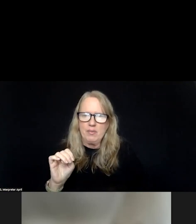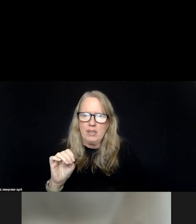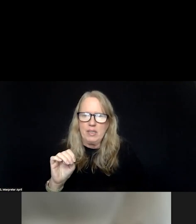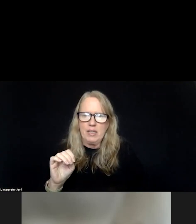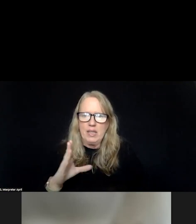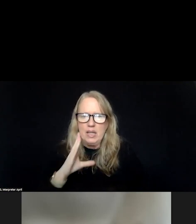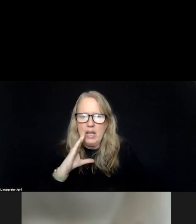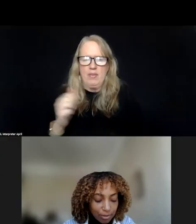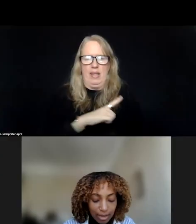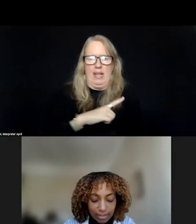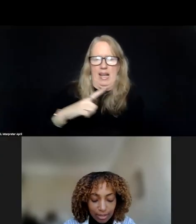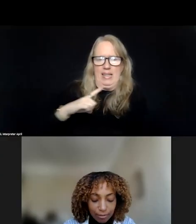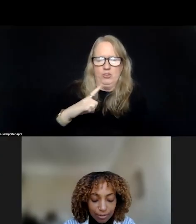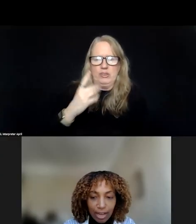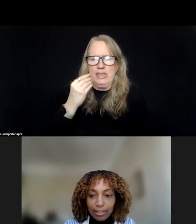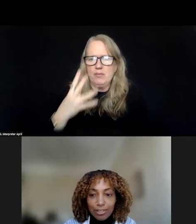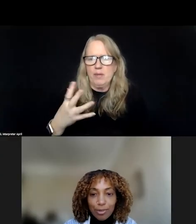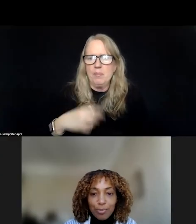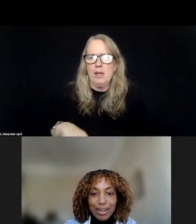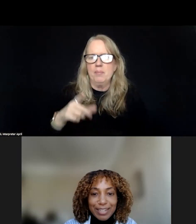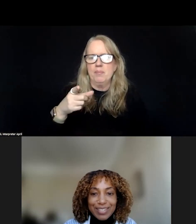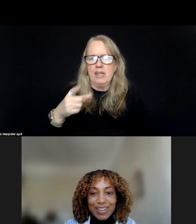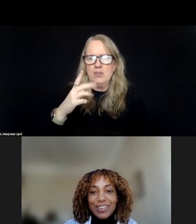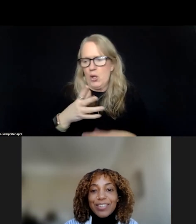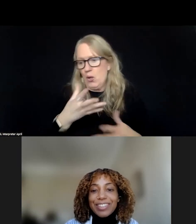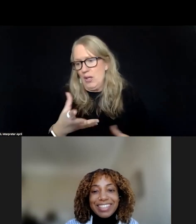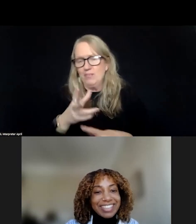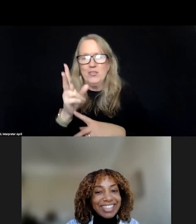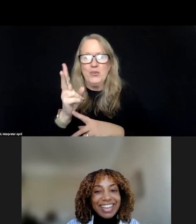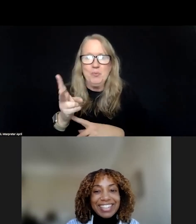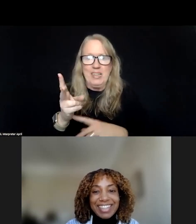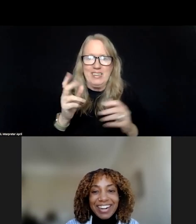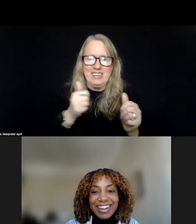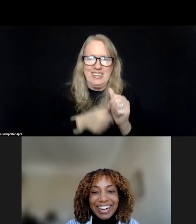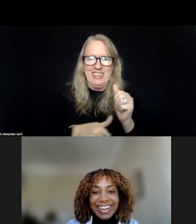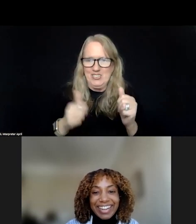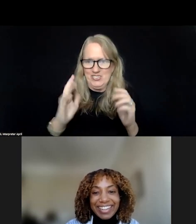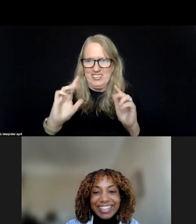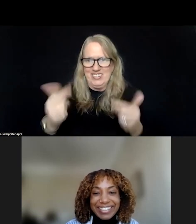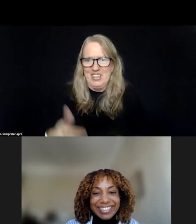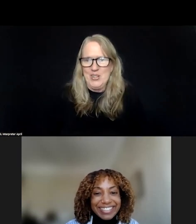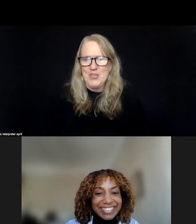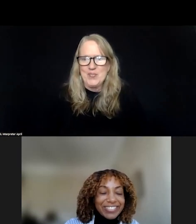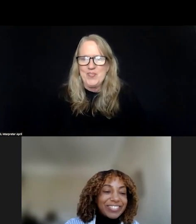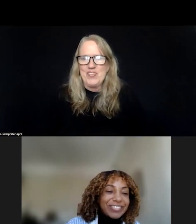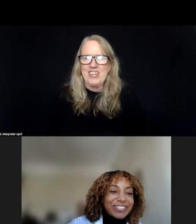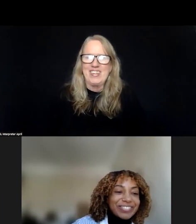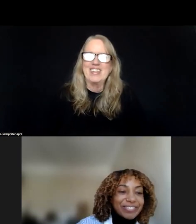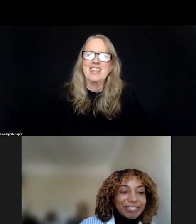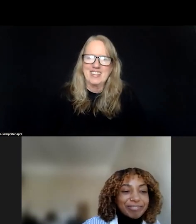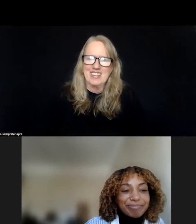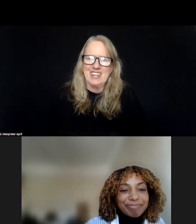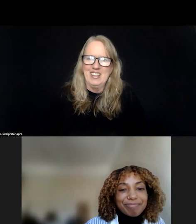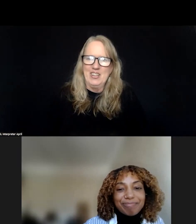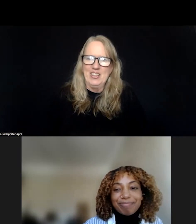legislative update. I think I can give you guys a solid 2 minutes, so get us there. Great, thank you so much. So as